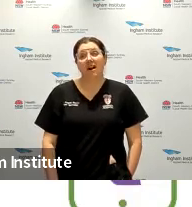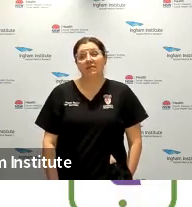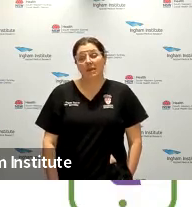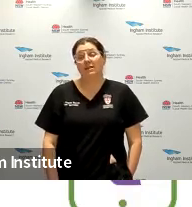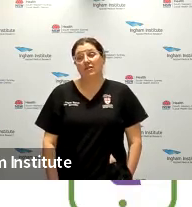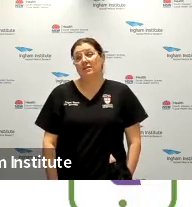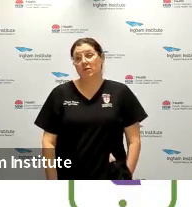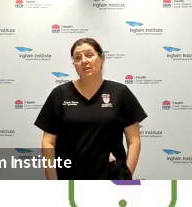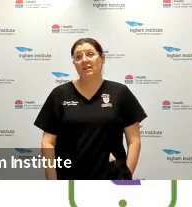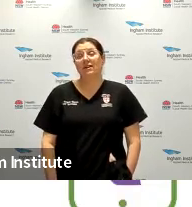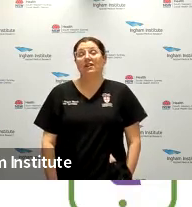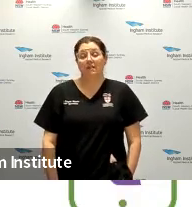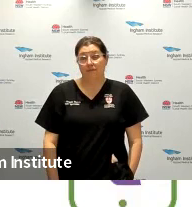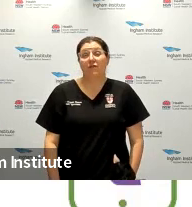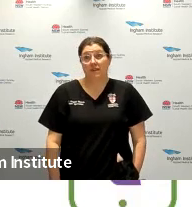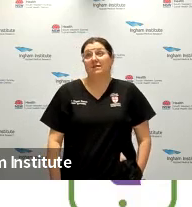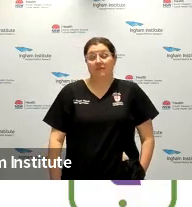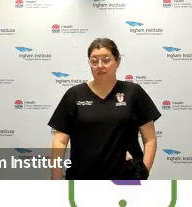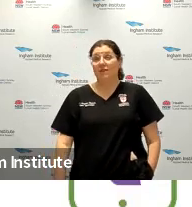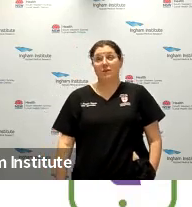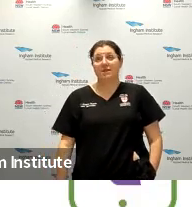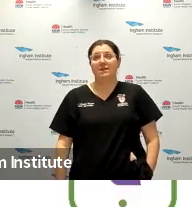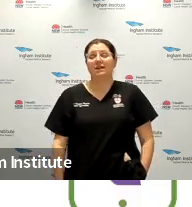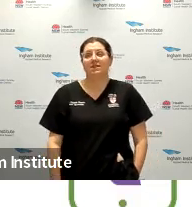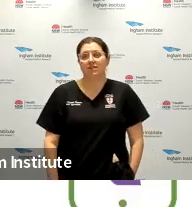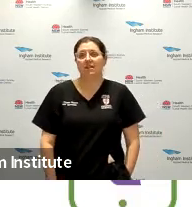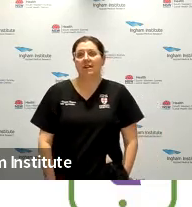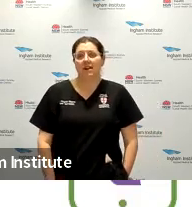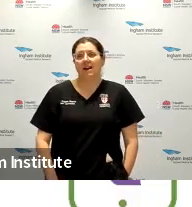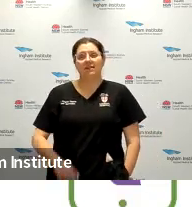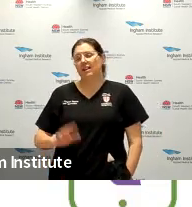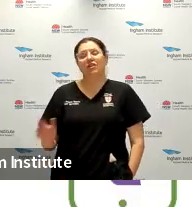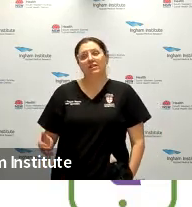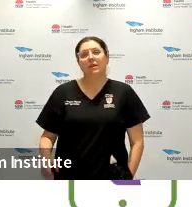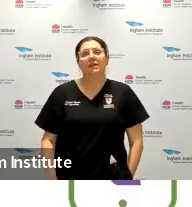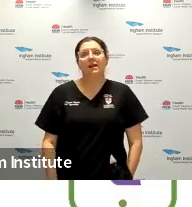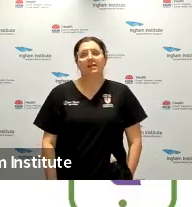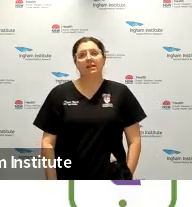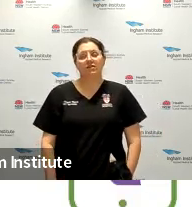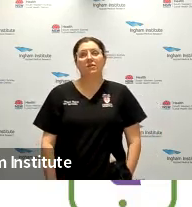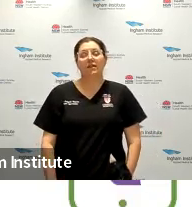of $7.5 million per year for Southwest Sydney LHD, and let alone